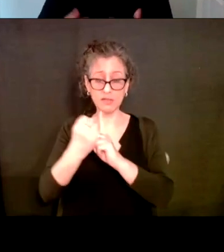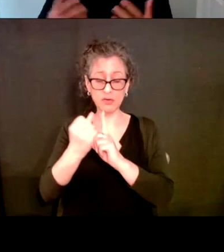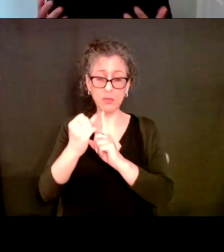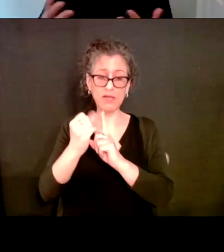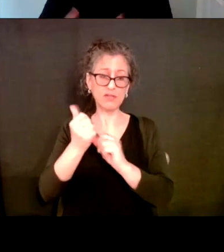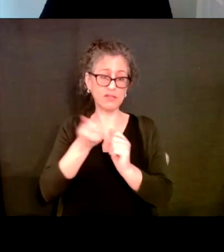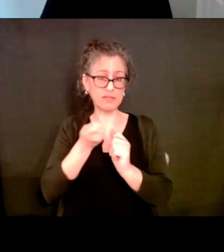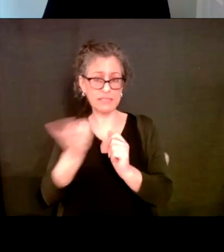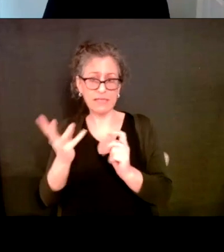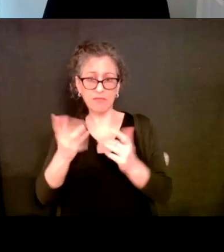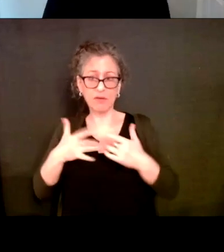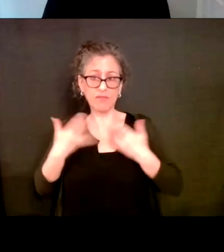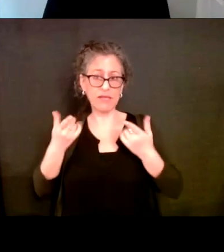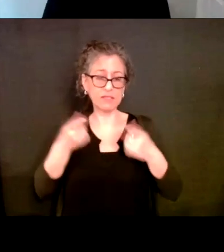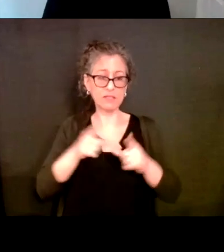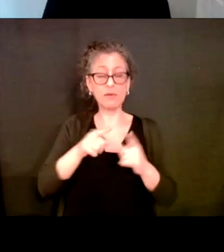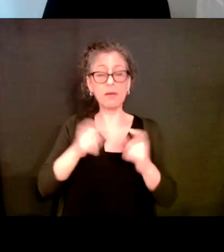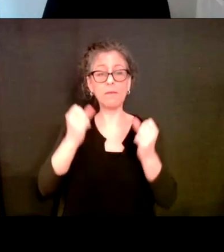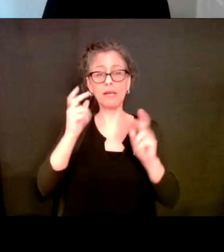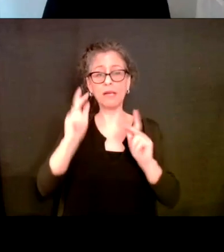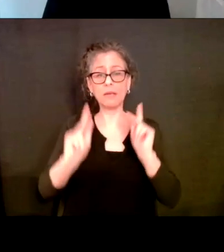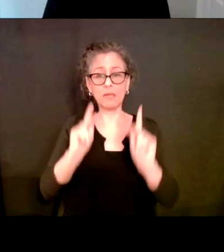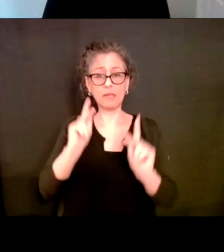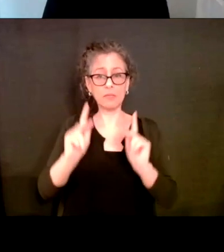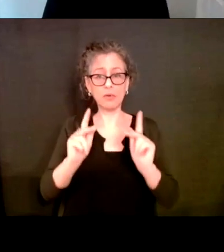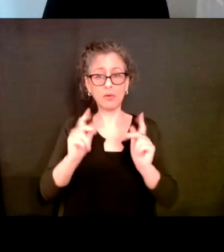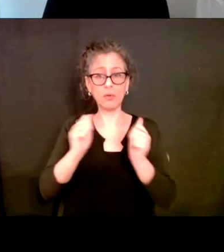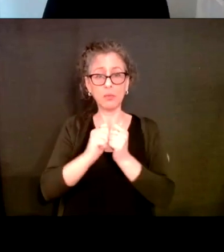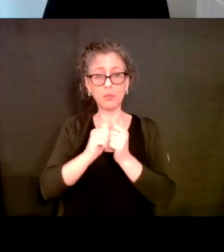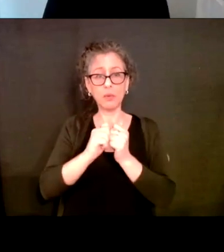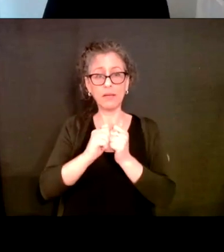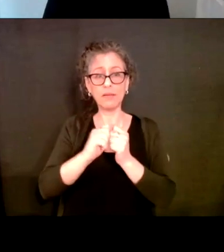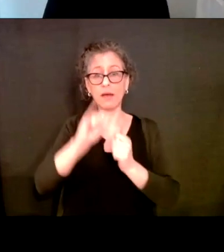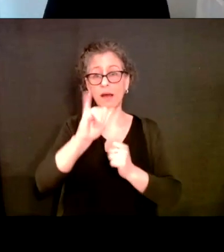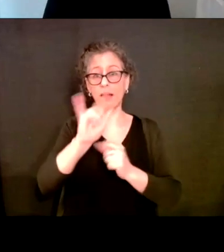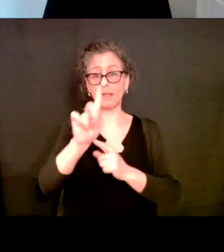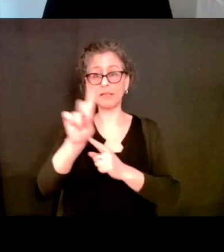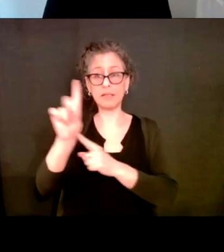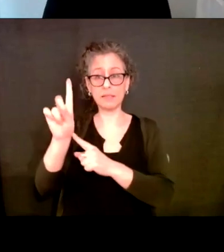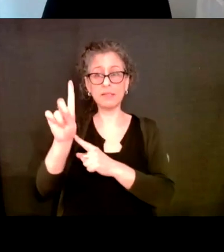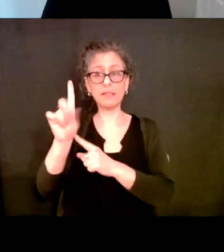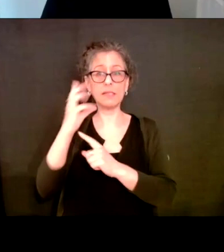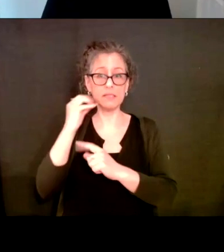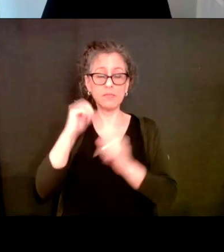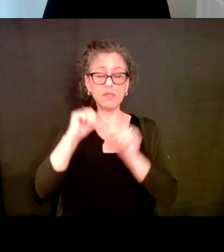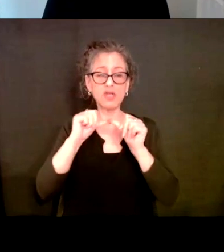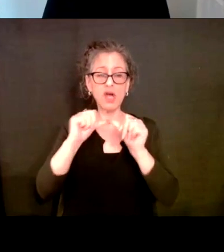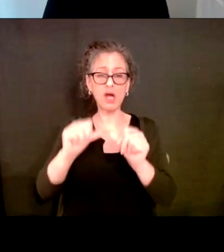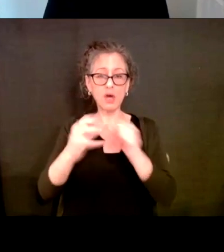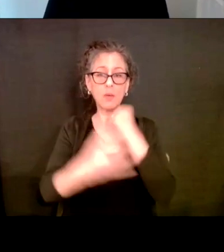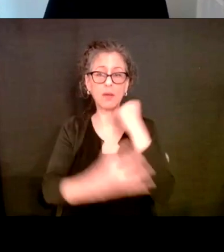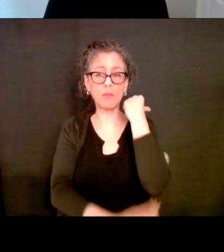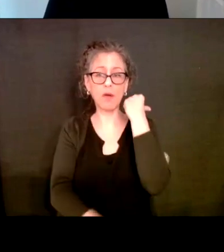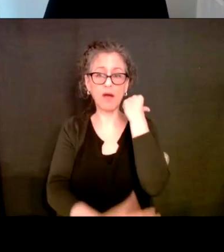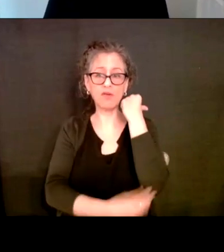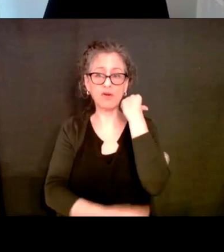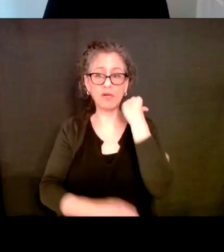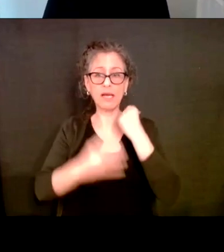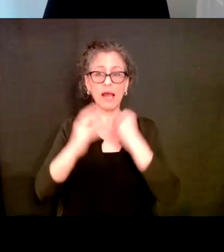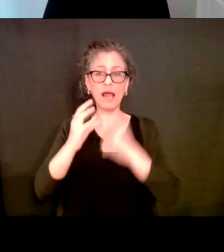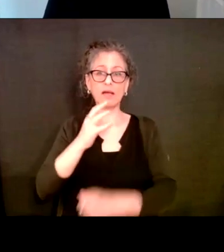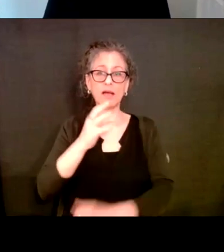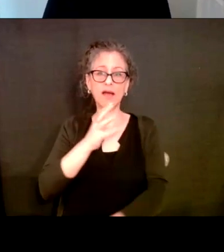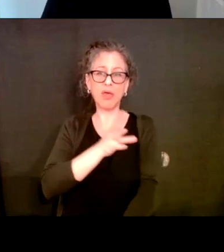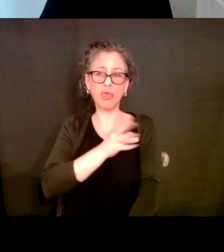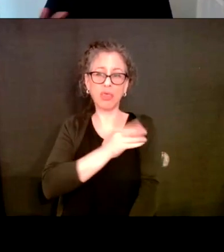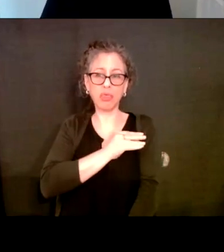know that, for example, many people with intellectual and developmental disabilities experience ongoing poverty and disempowerment.